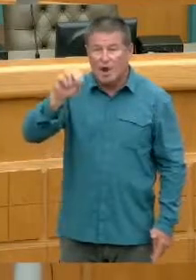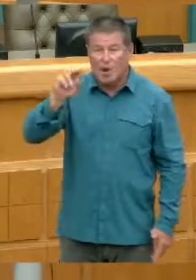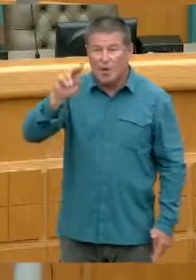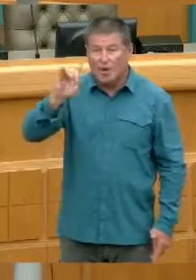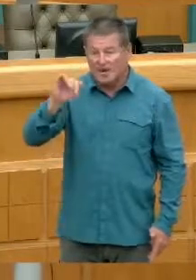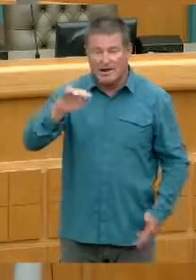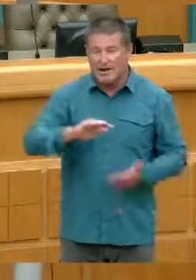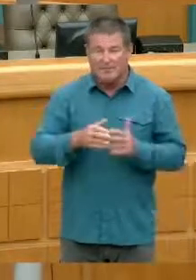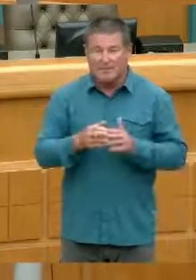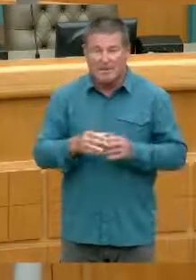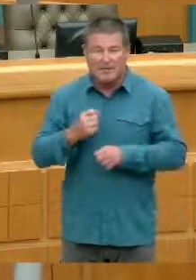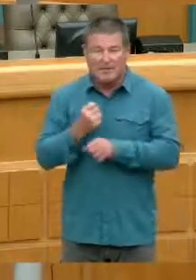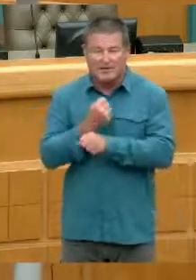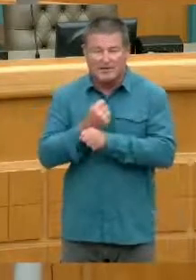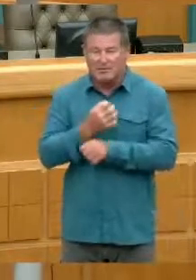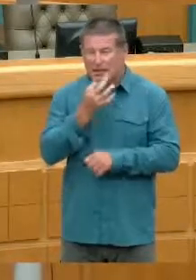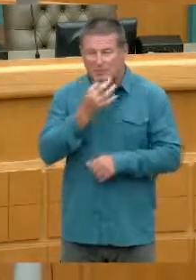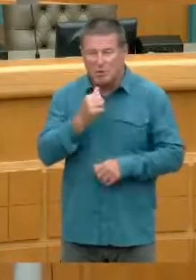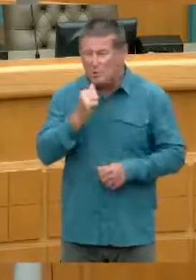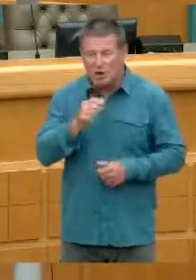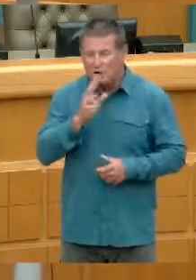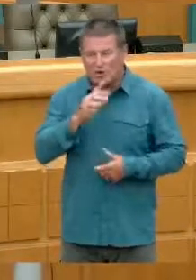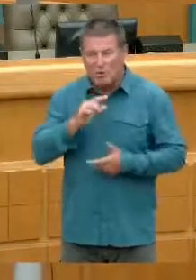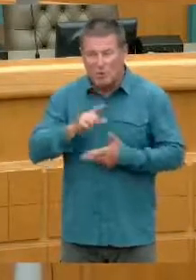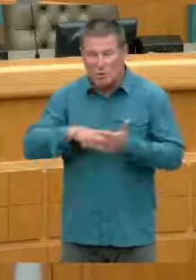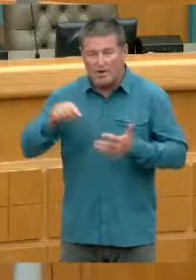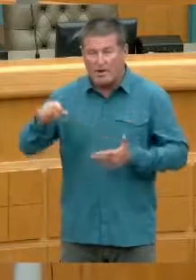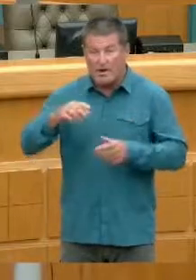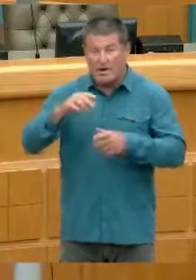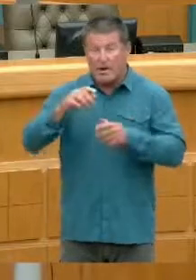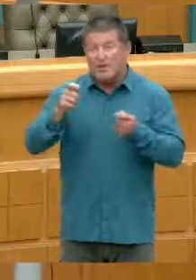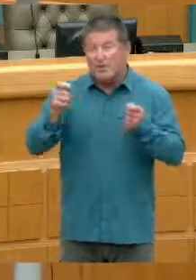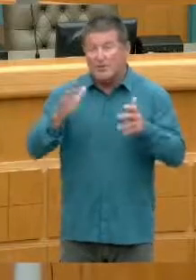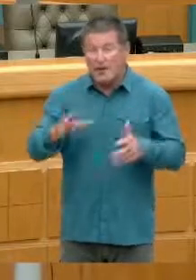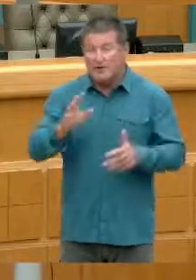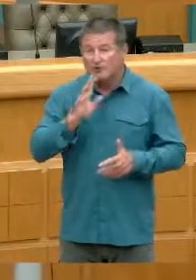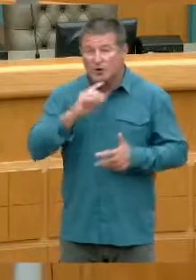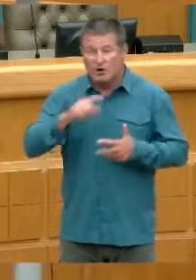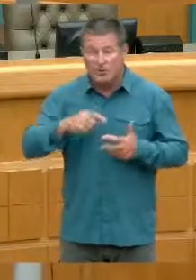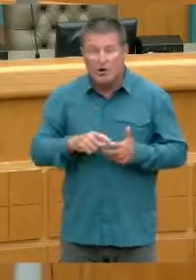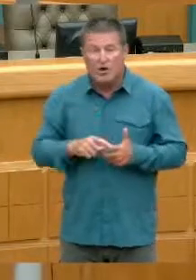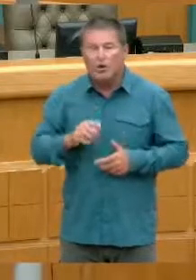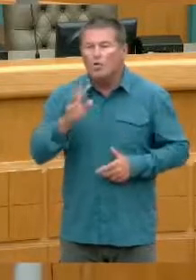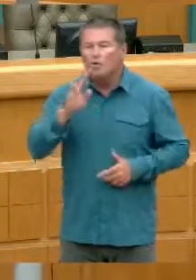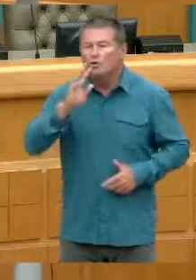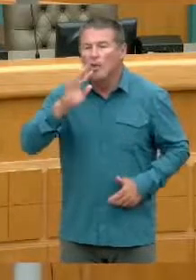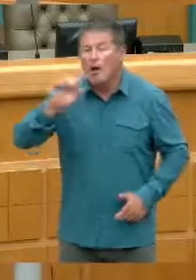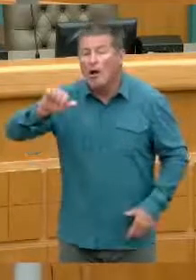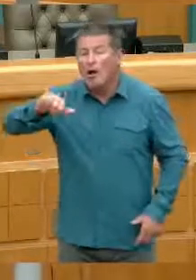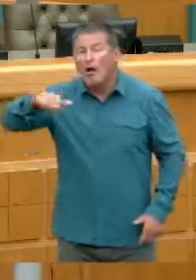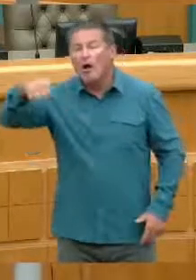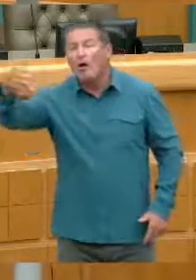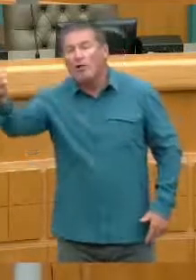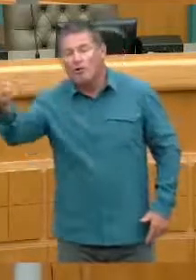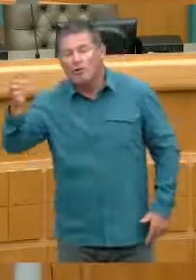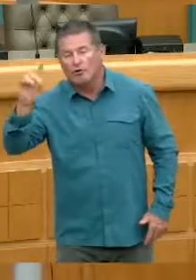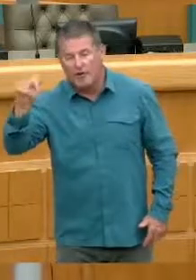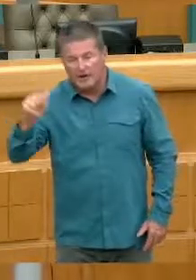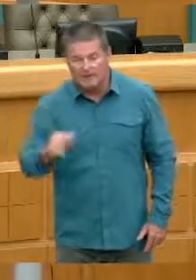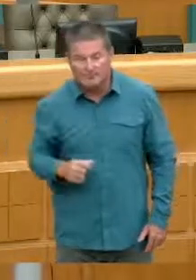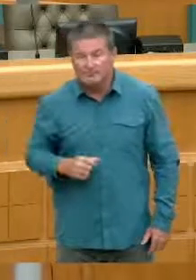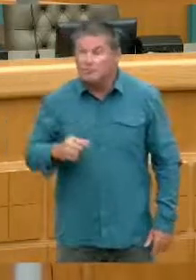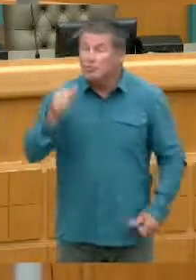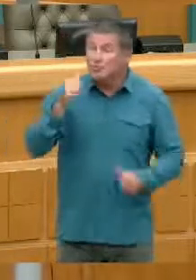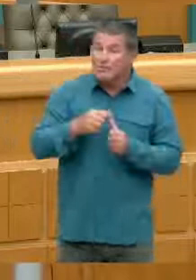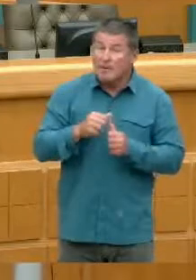we're not going to review some of the data that he's showing, but we're going to try to touch upon other data. First, we're covering the 12-county